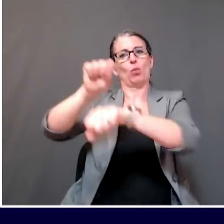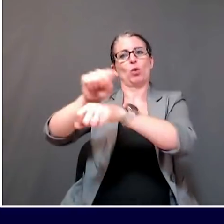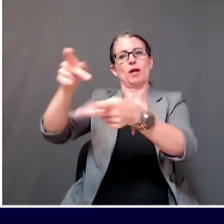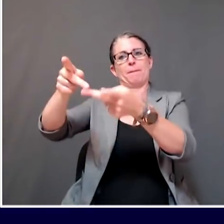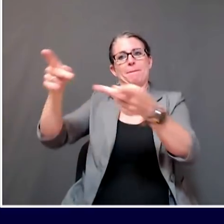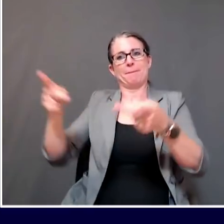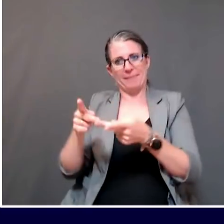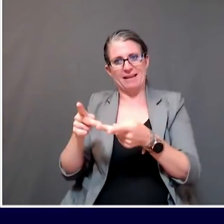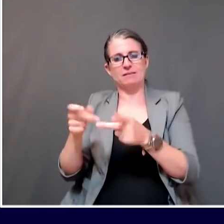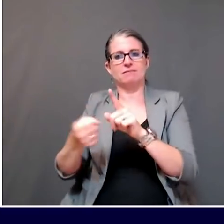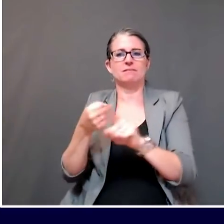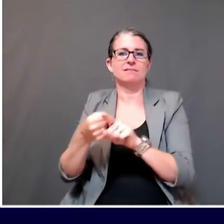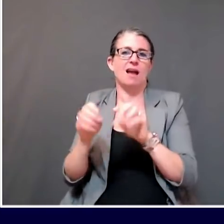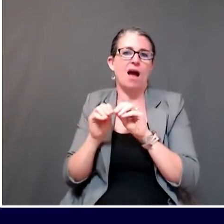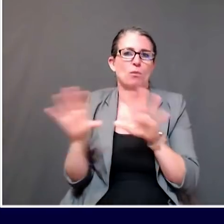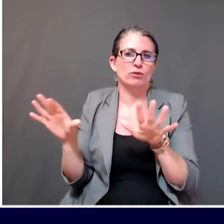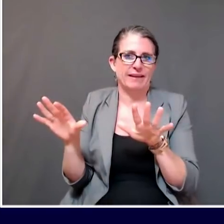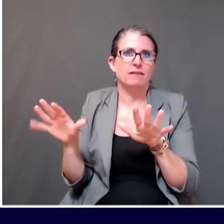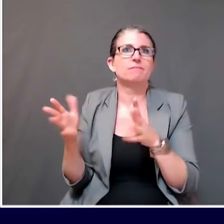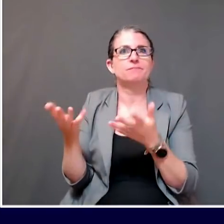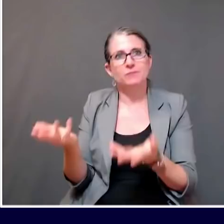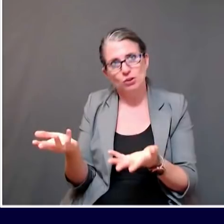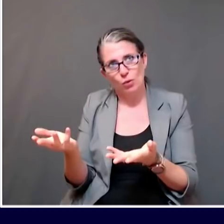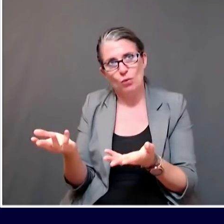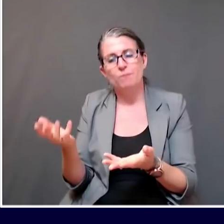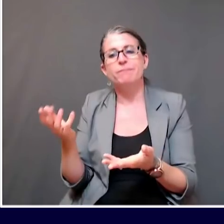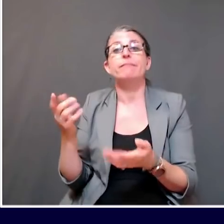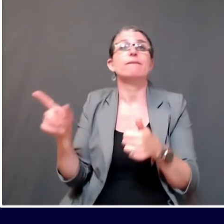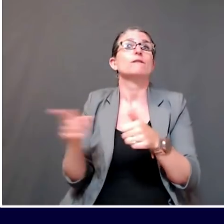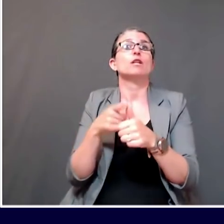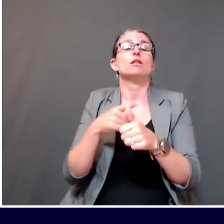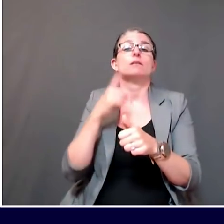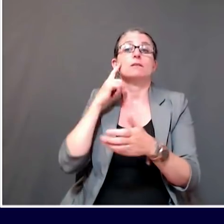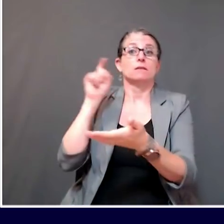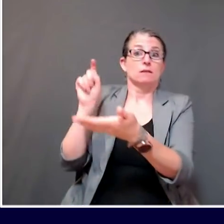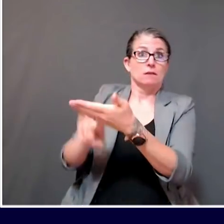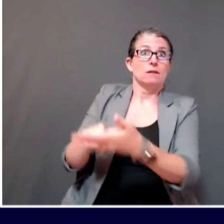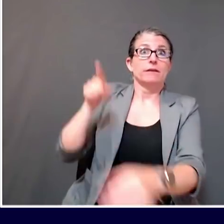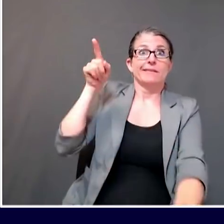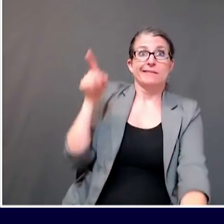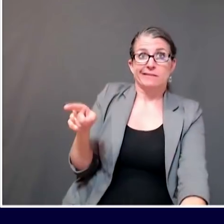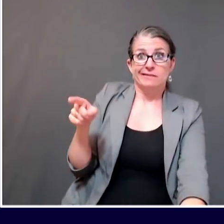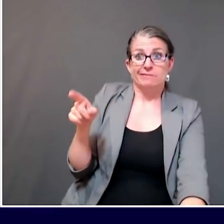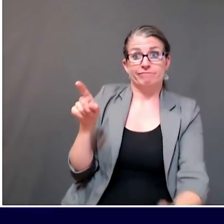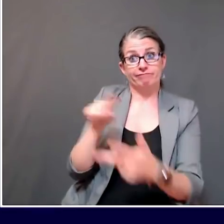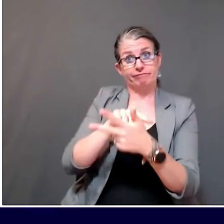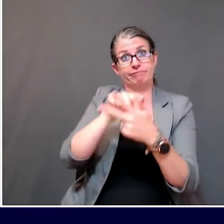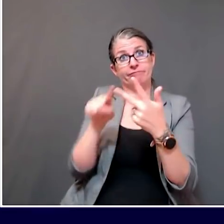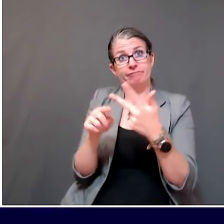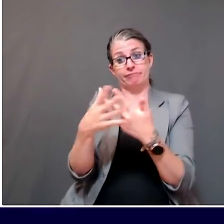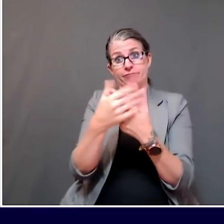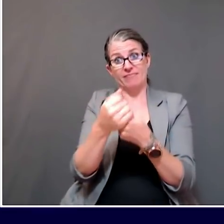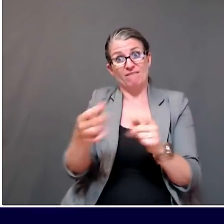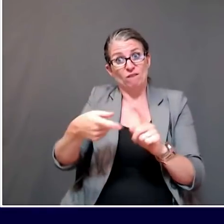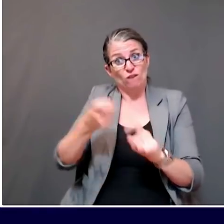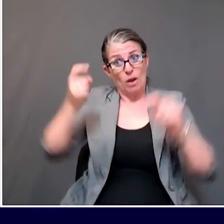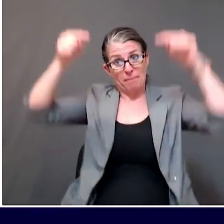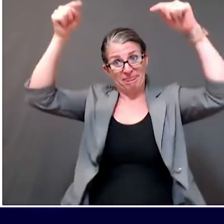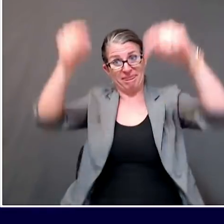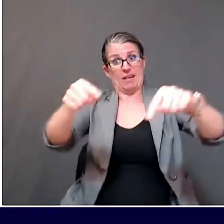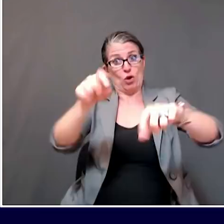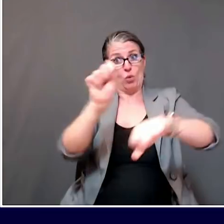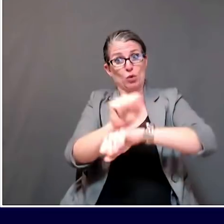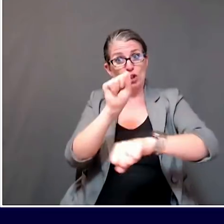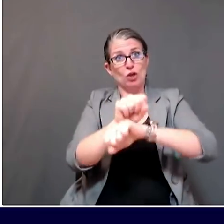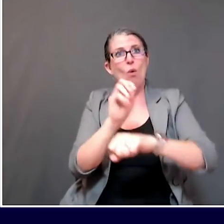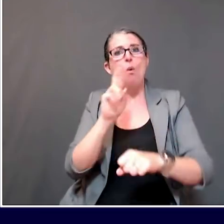out where the transmission may have occurred. Did the individuals who have tested positive thus far contract COVID-19 at the work